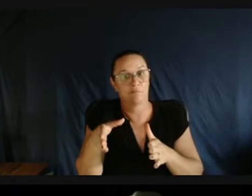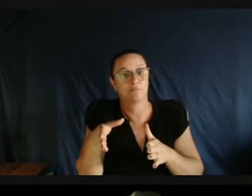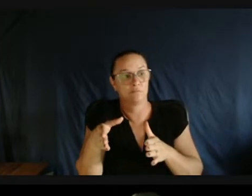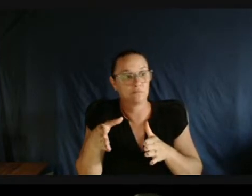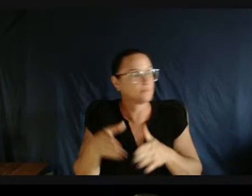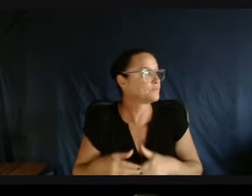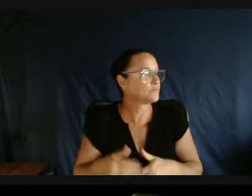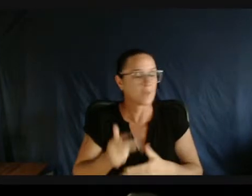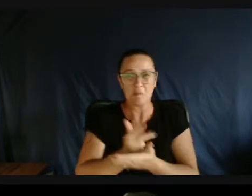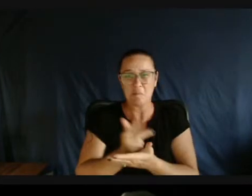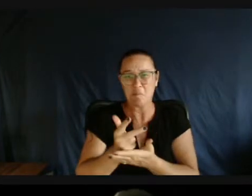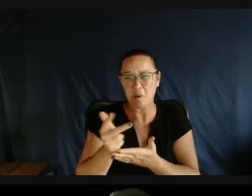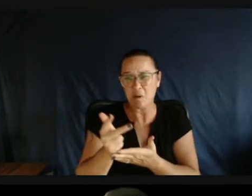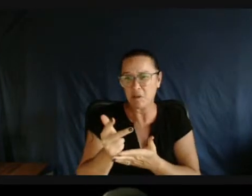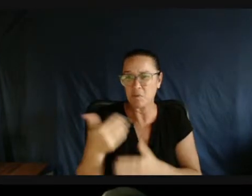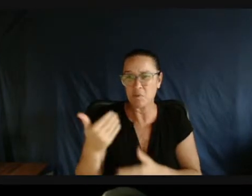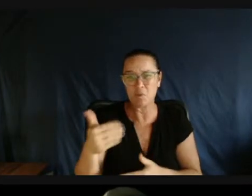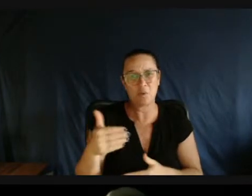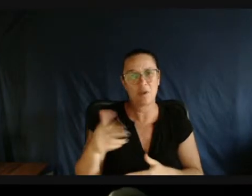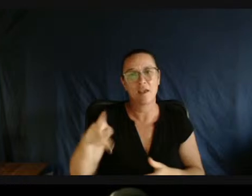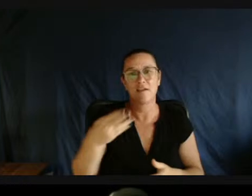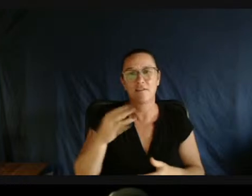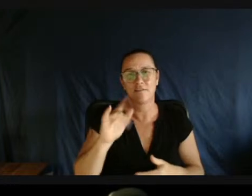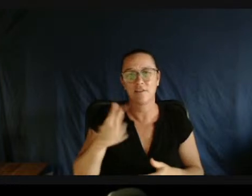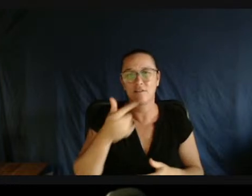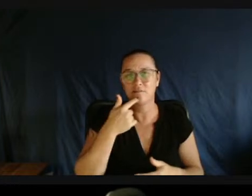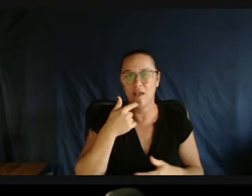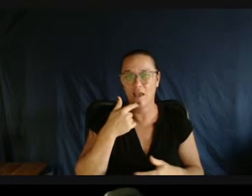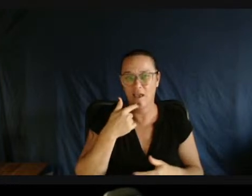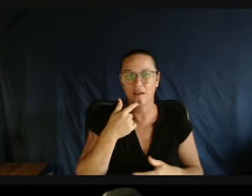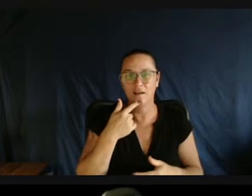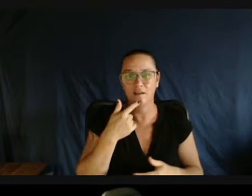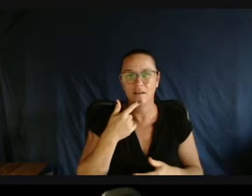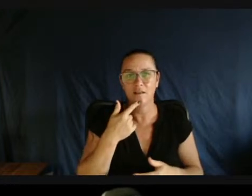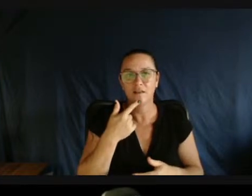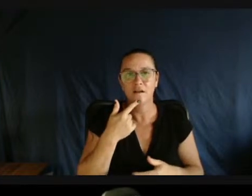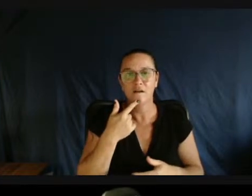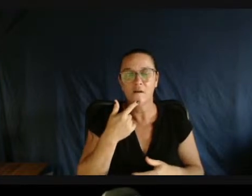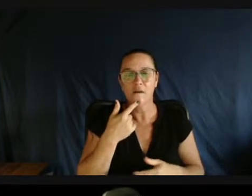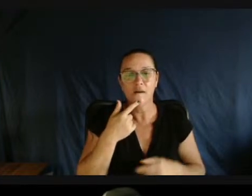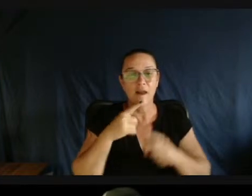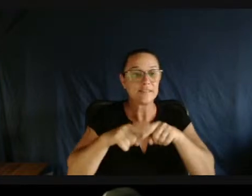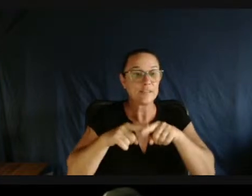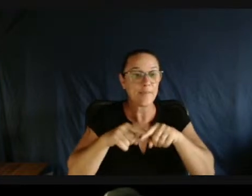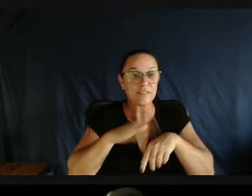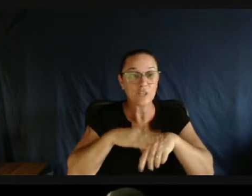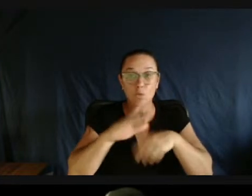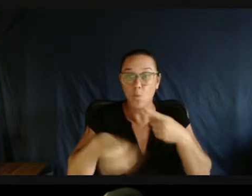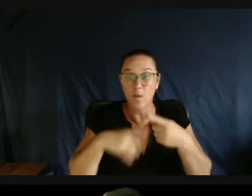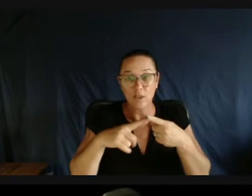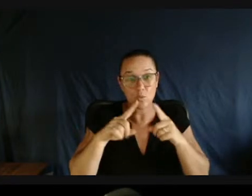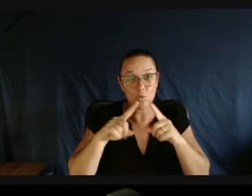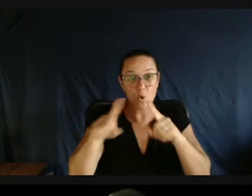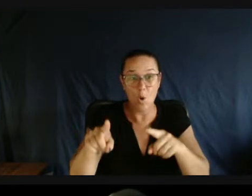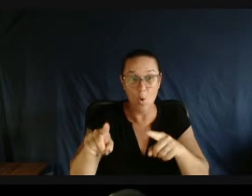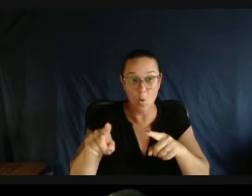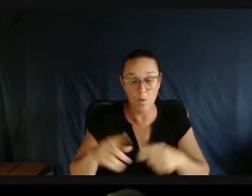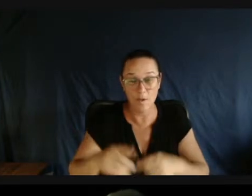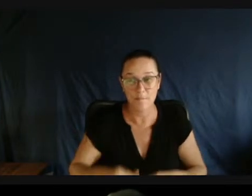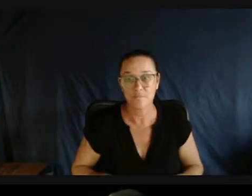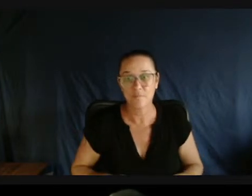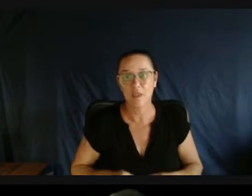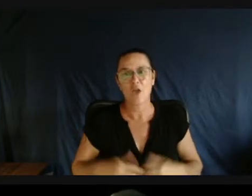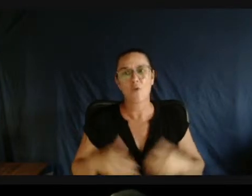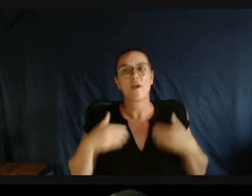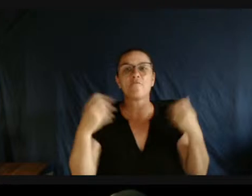Parking. Phil mentioned at the beginning tonight, he said, it depends on when you go. We're going through so many